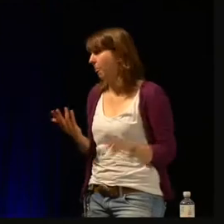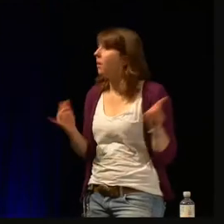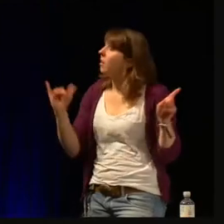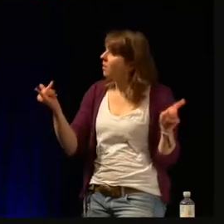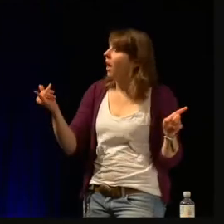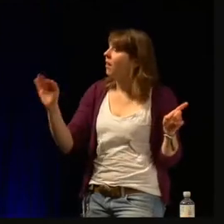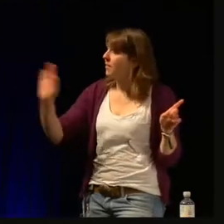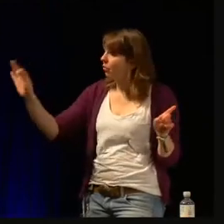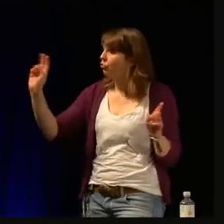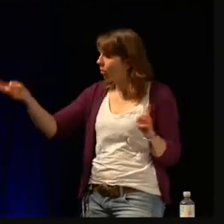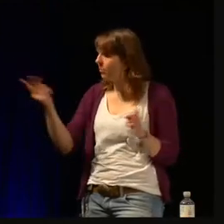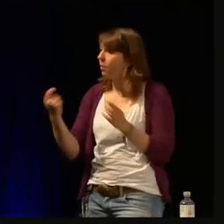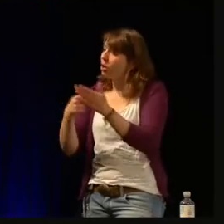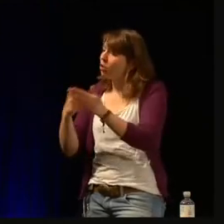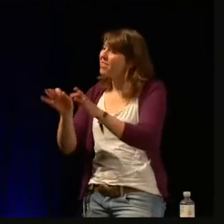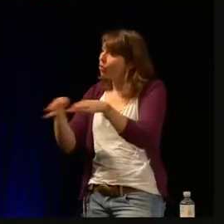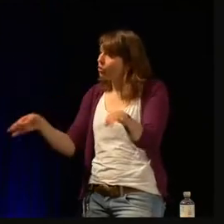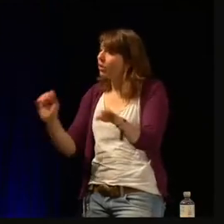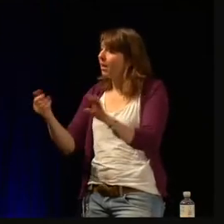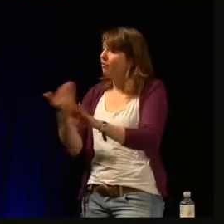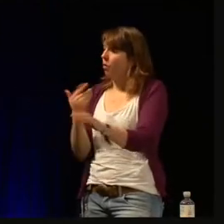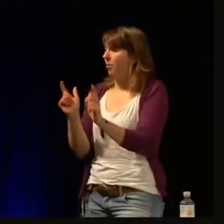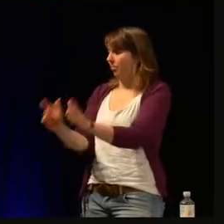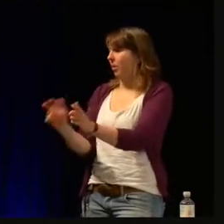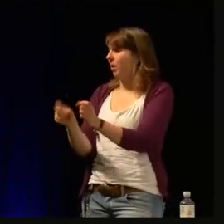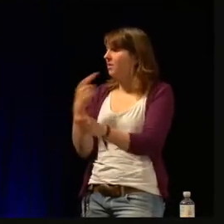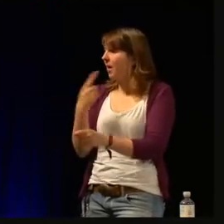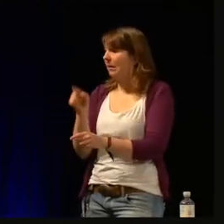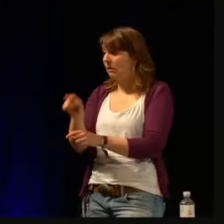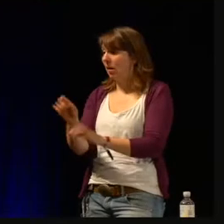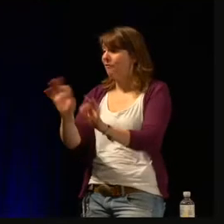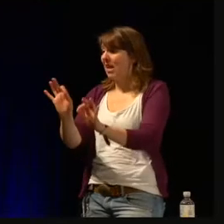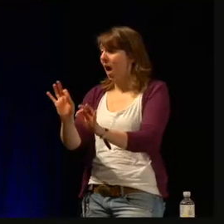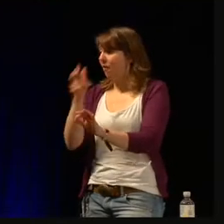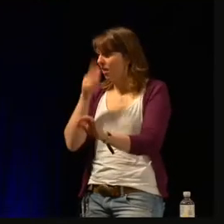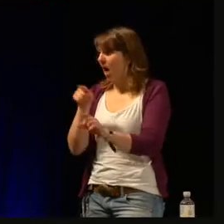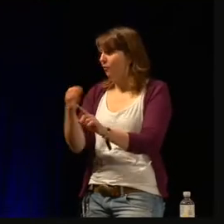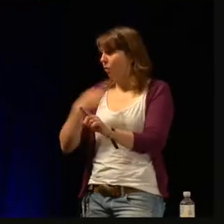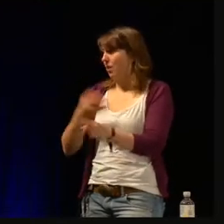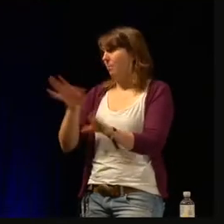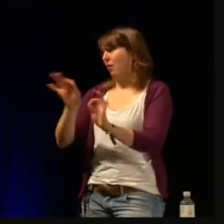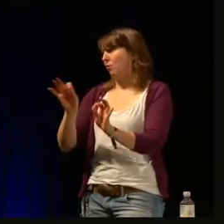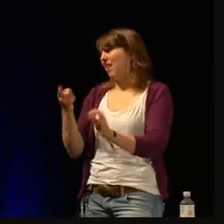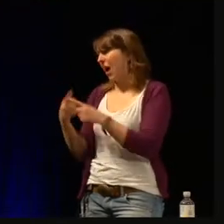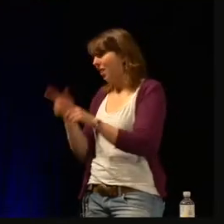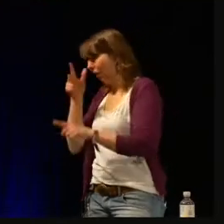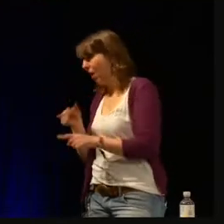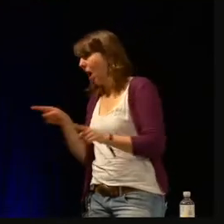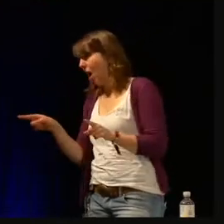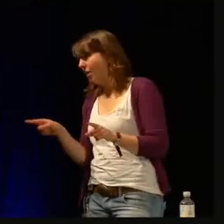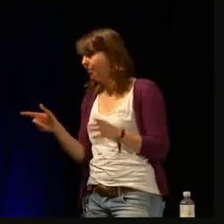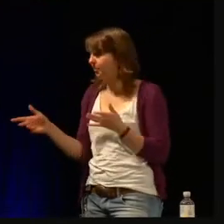words? Doesn't need this need to be differentiated a bit more? Good point. Of course, you can